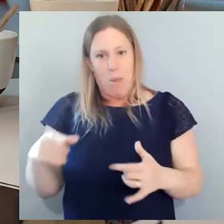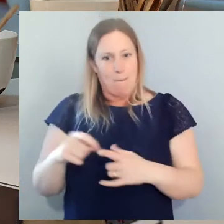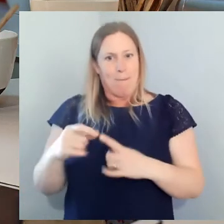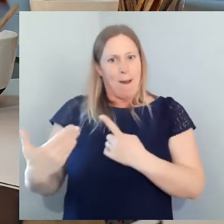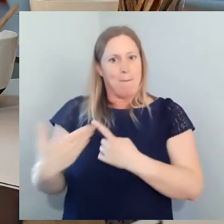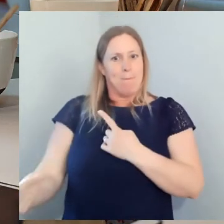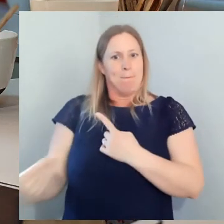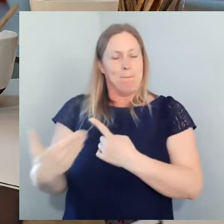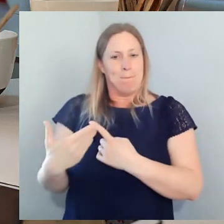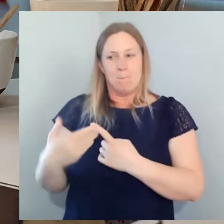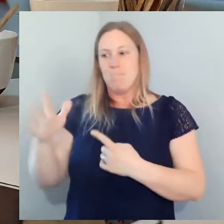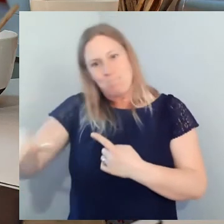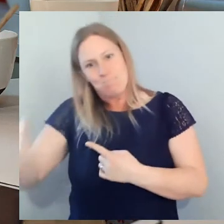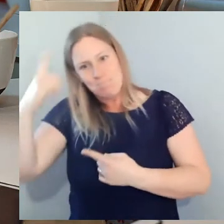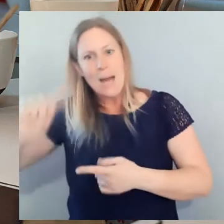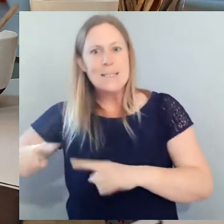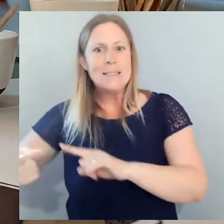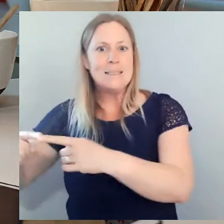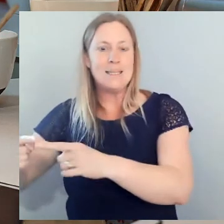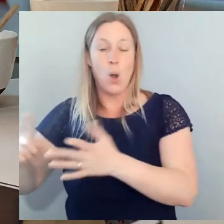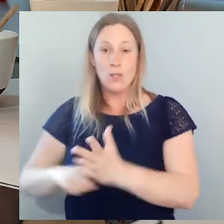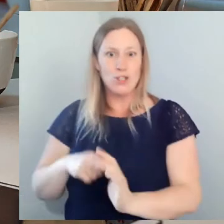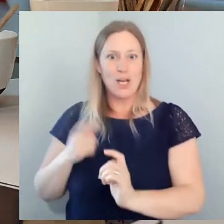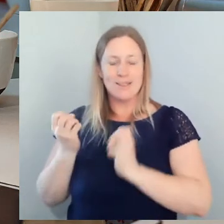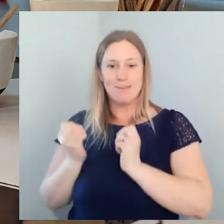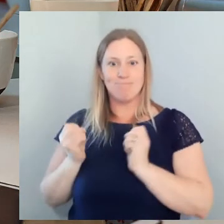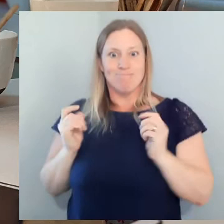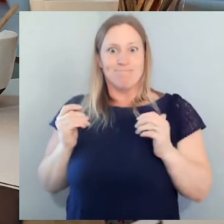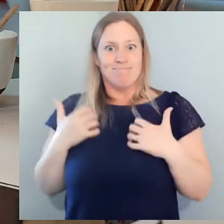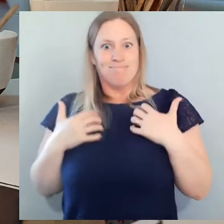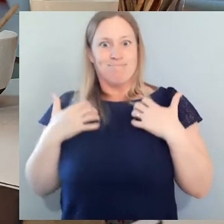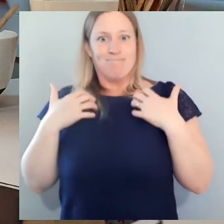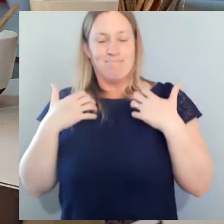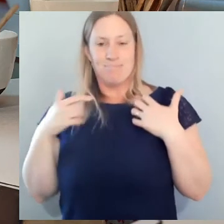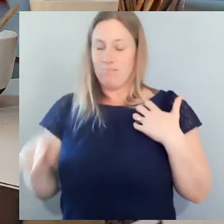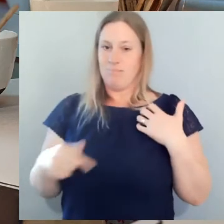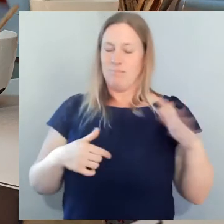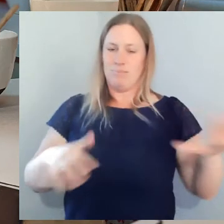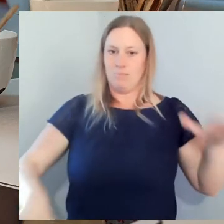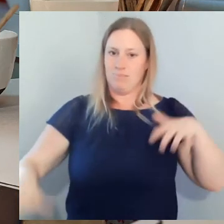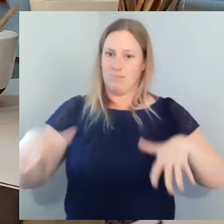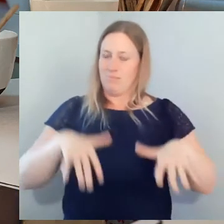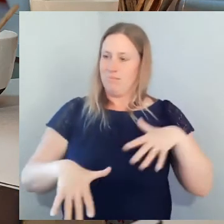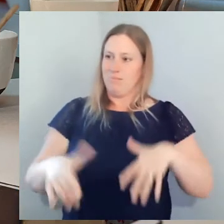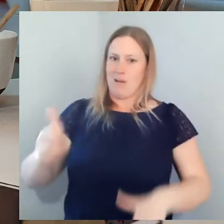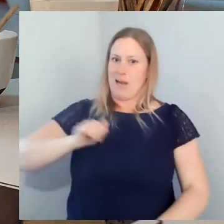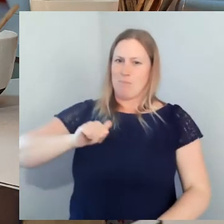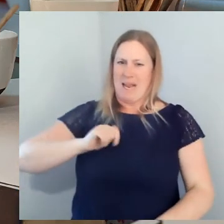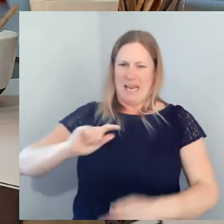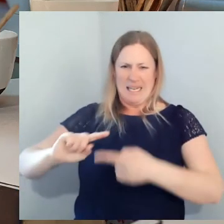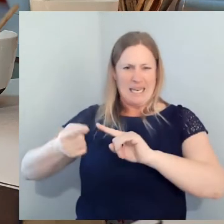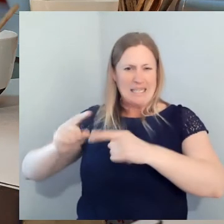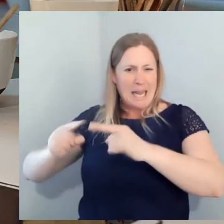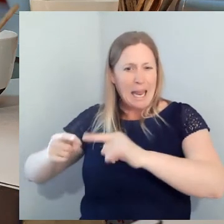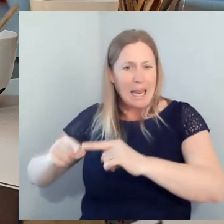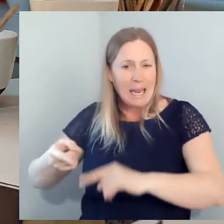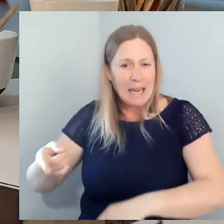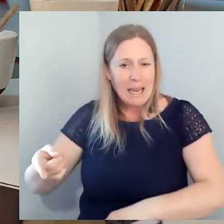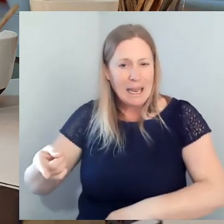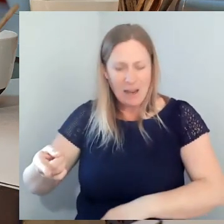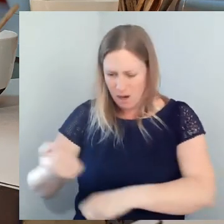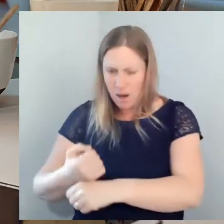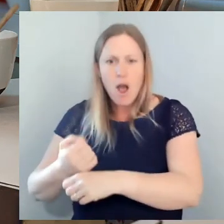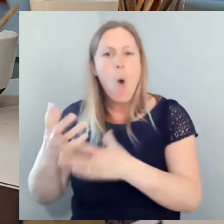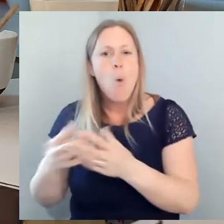Pippa noticed. "We'll get our knitting out," she said. Jessie's face brightened. That wasn't what I was